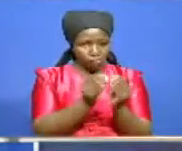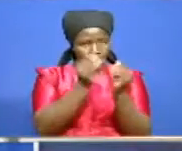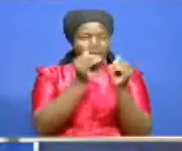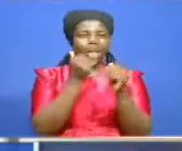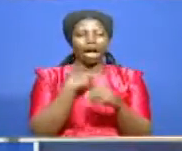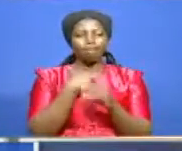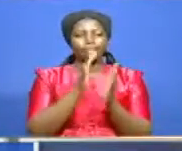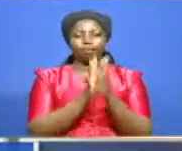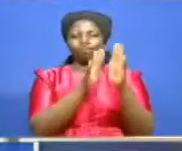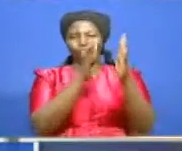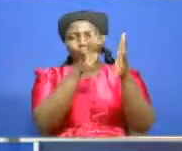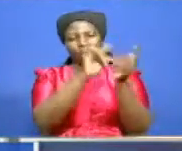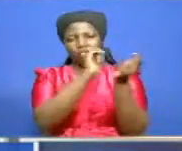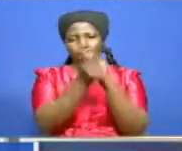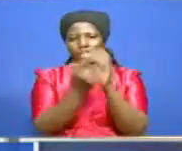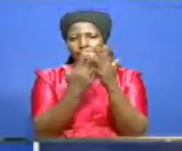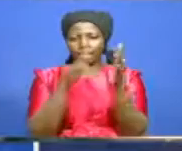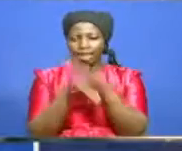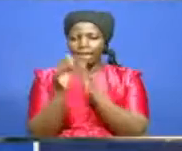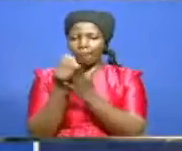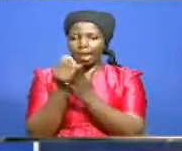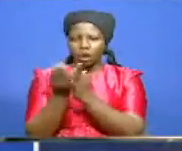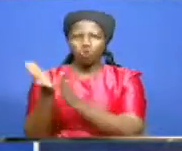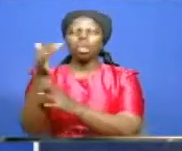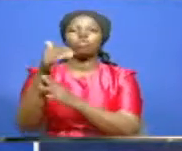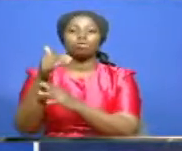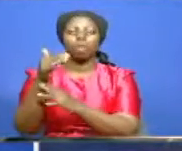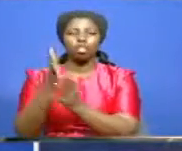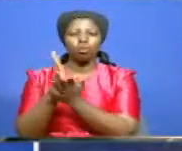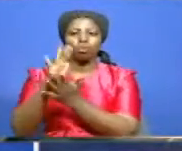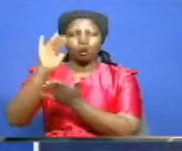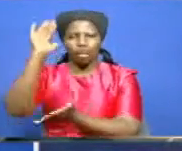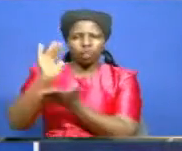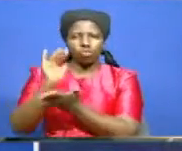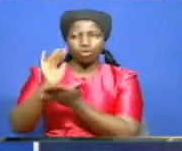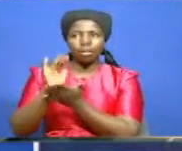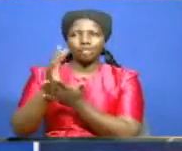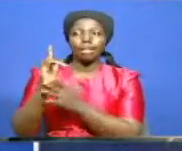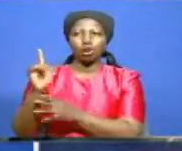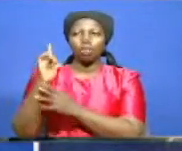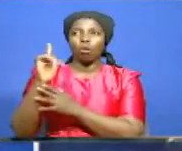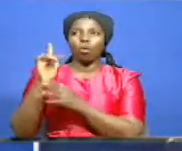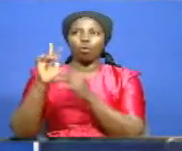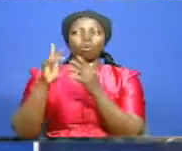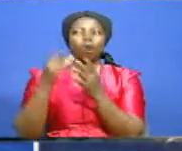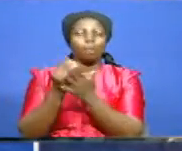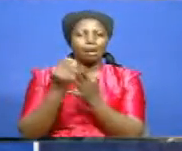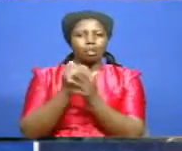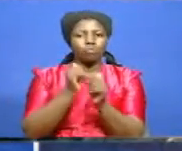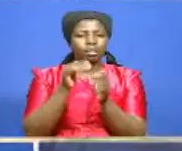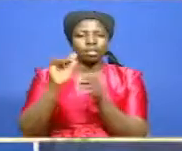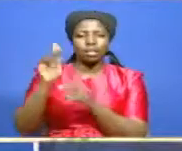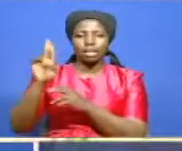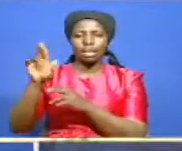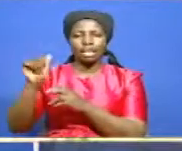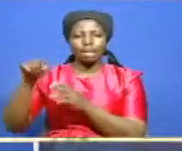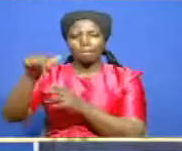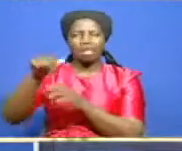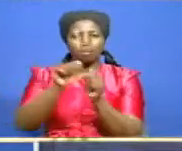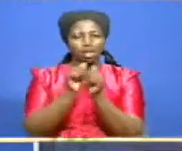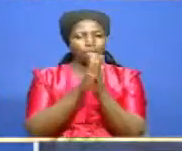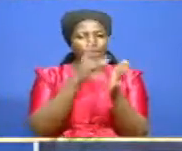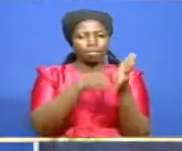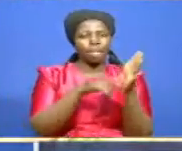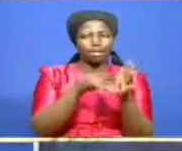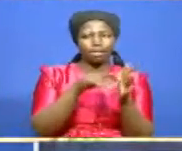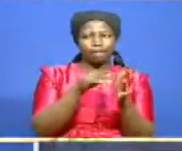been hailed as a game changer in the revenue collection by reducing litigation expenses incurred by KRA and the taxpayers. If you do it